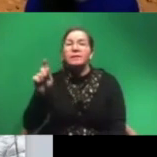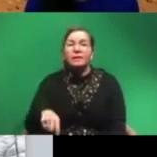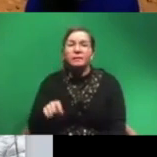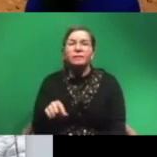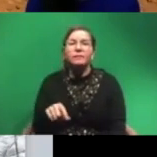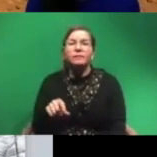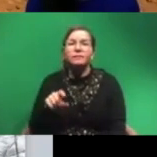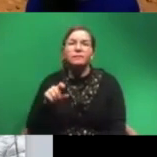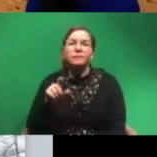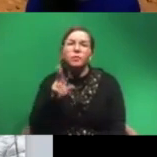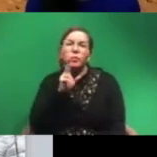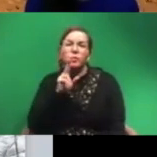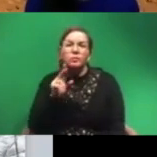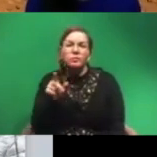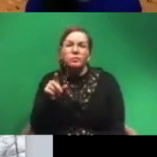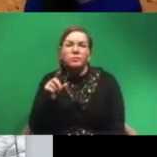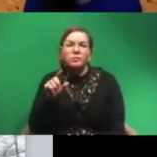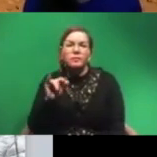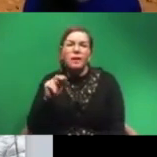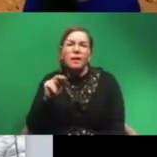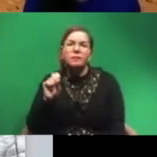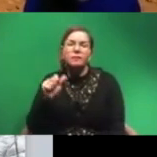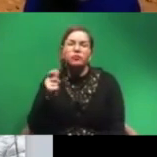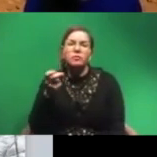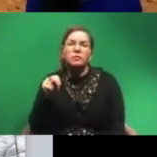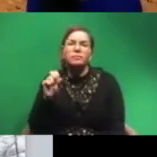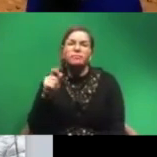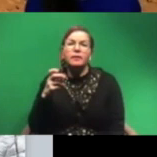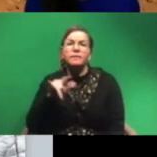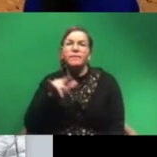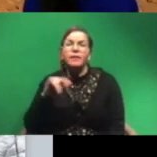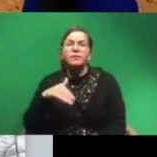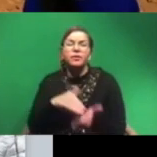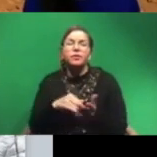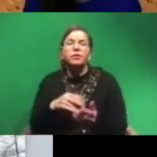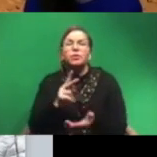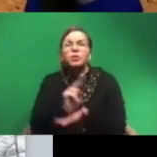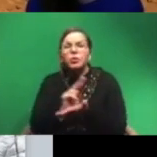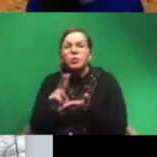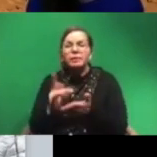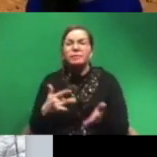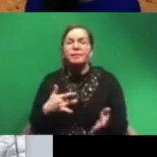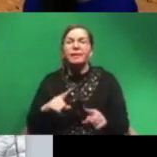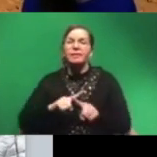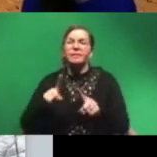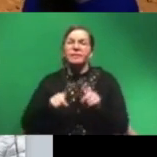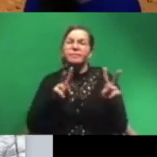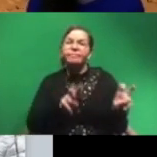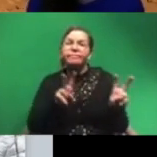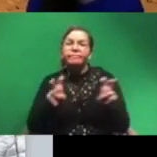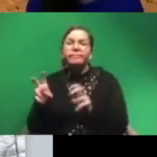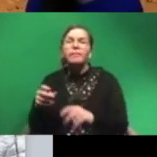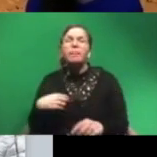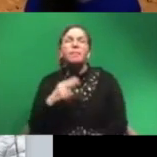Flight Center. And these are usually two-week missions where they also have different types of themes, like they might be doing a